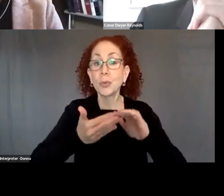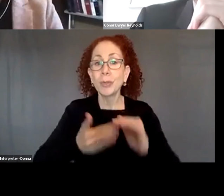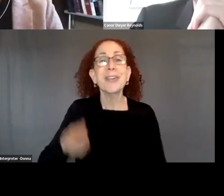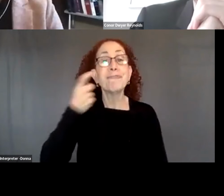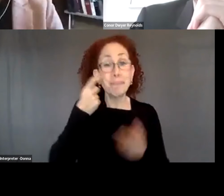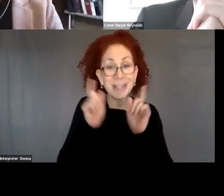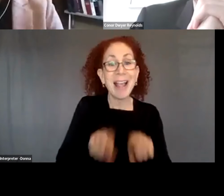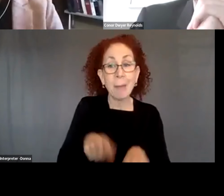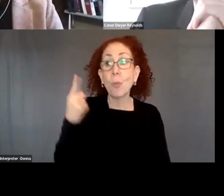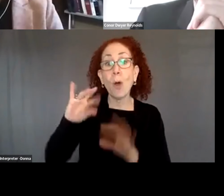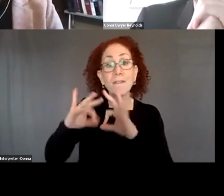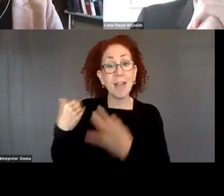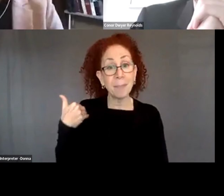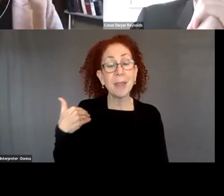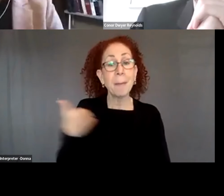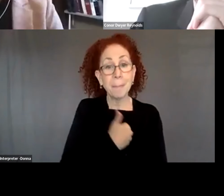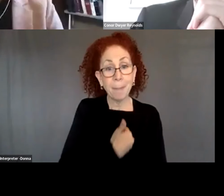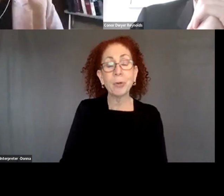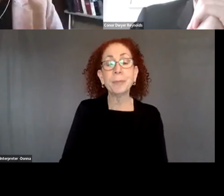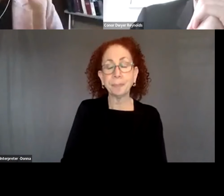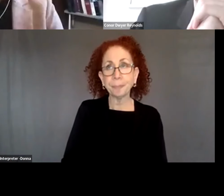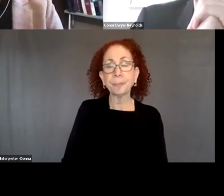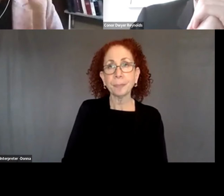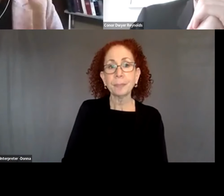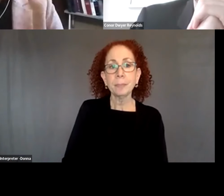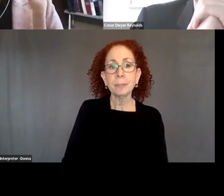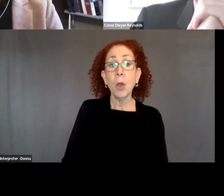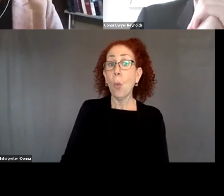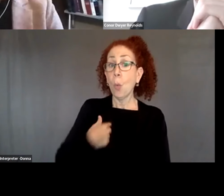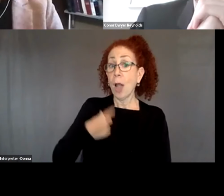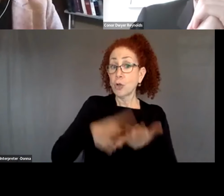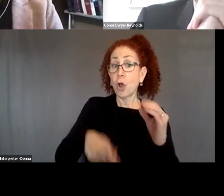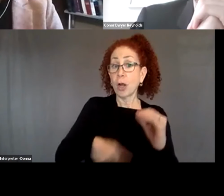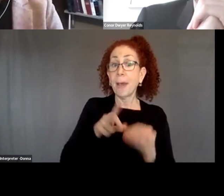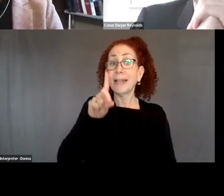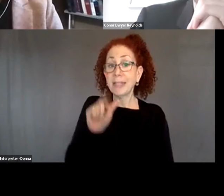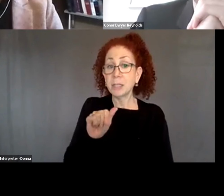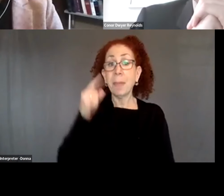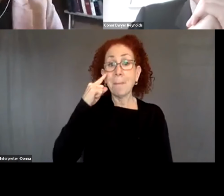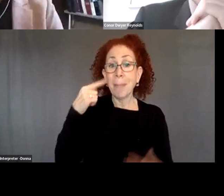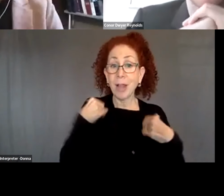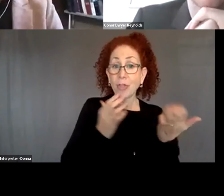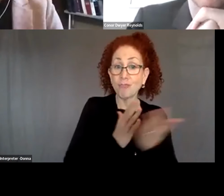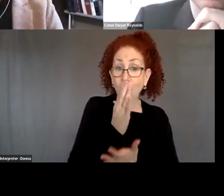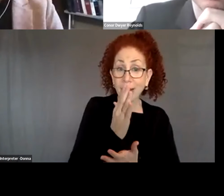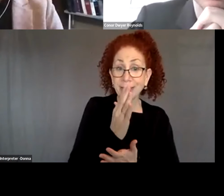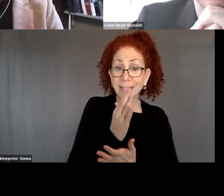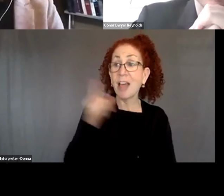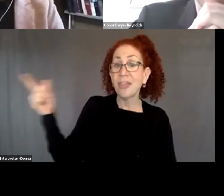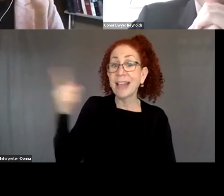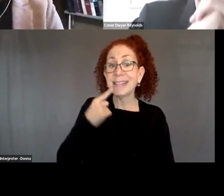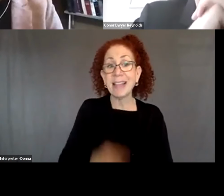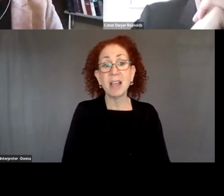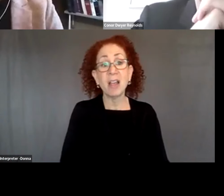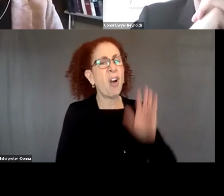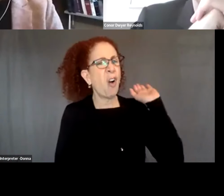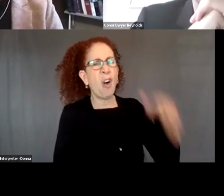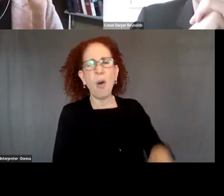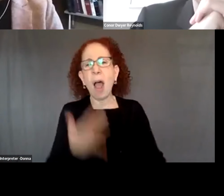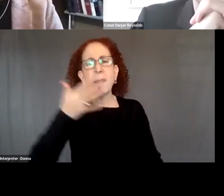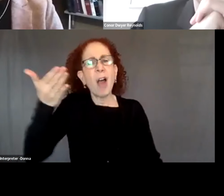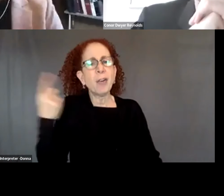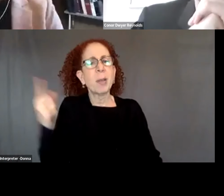when a relative responds to my discussion of disability mental health rights by saying that they too would rather hire the person without a mental